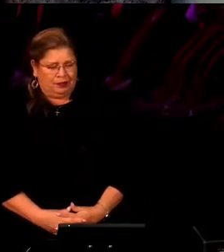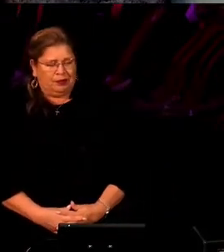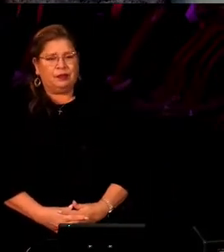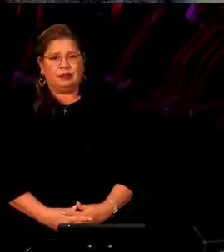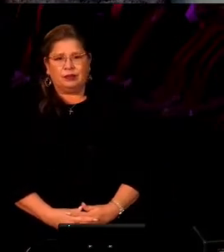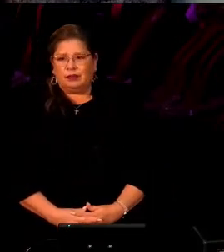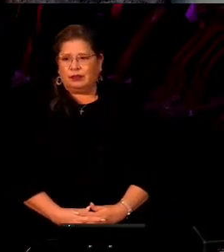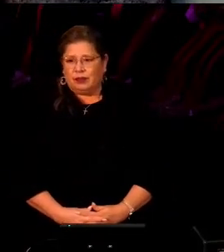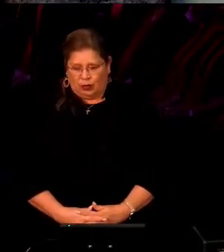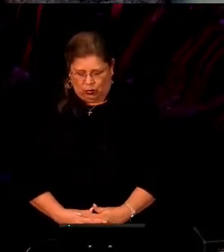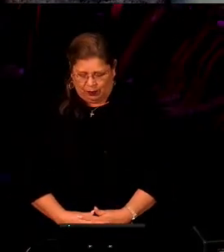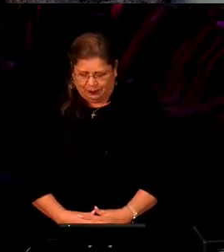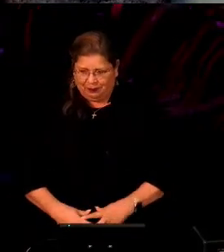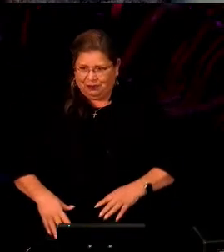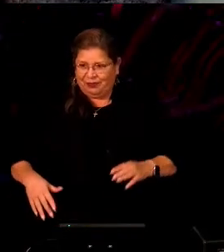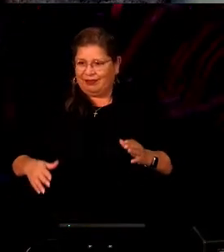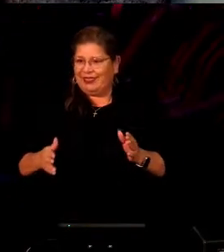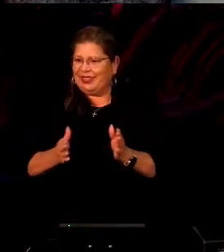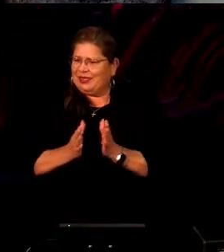Let's pray together.